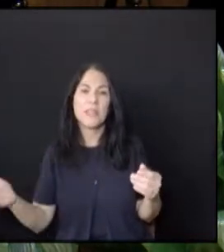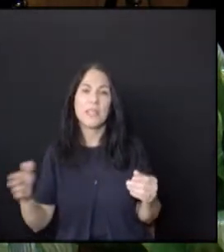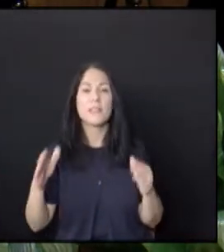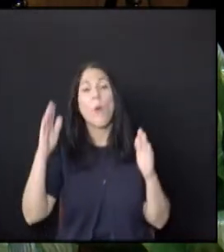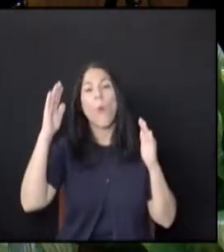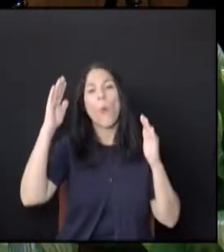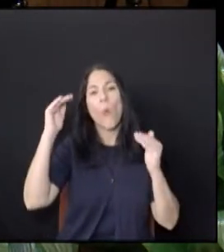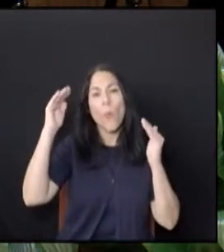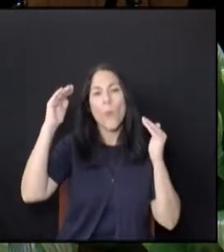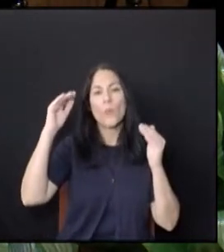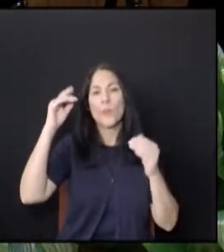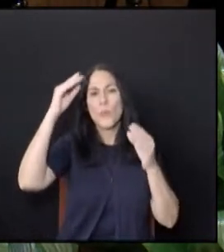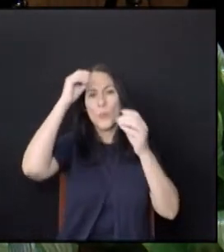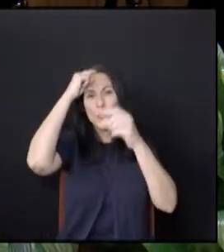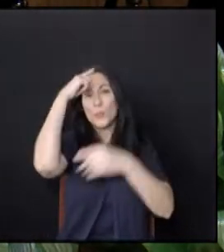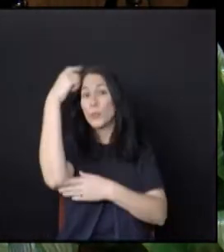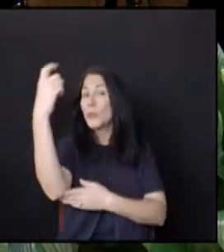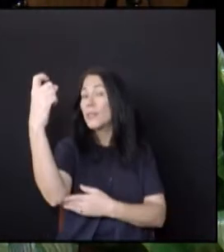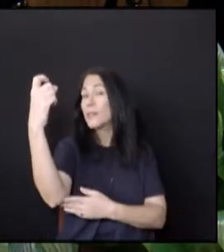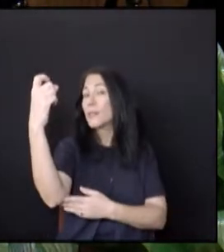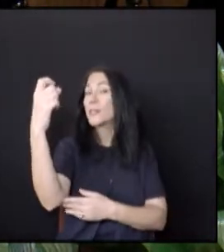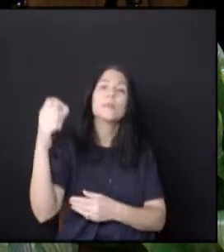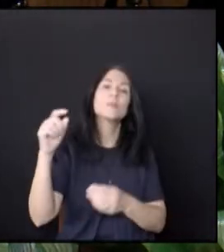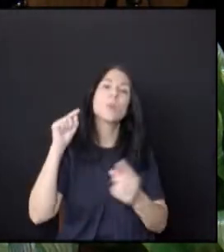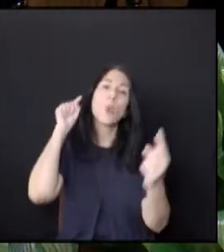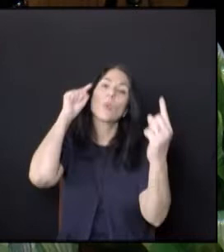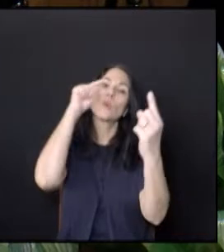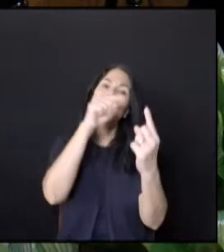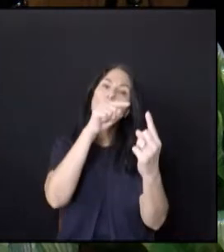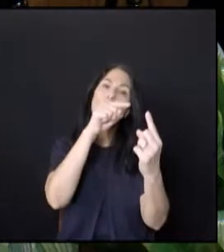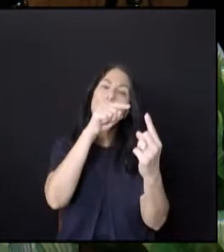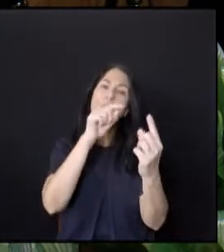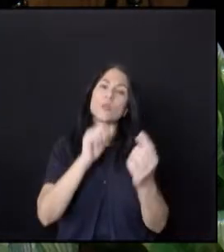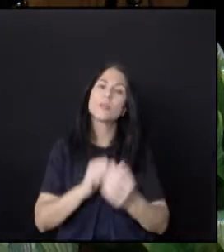hopes or dreams, goals,